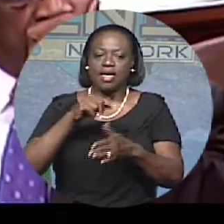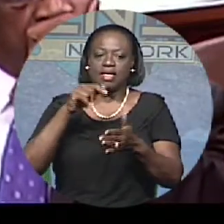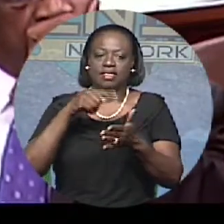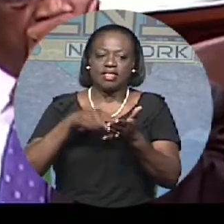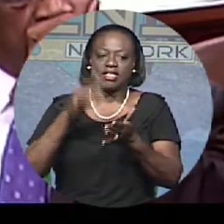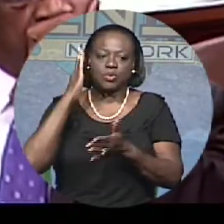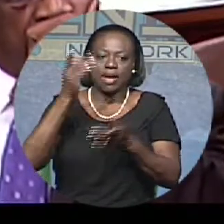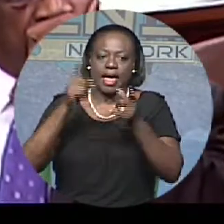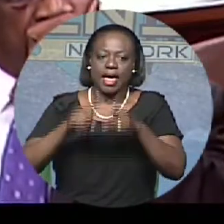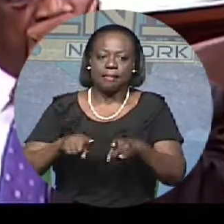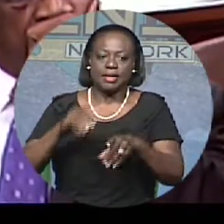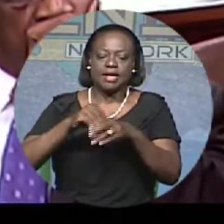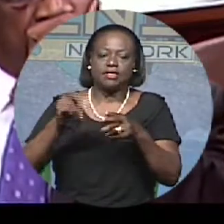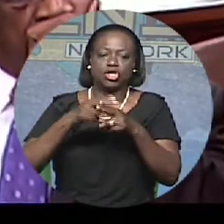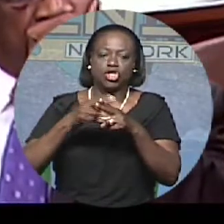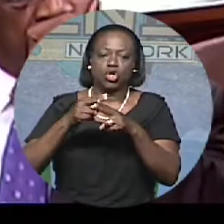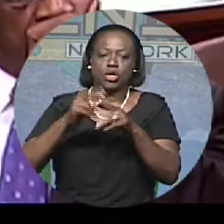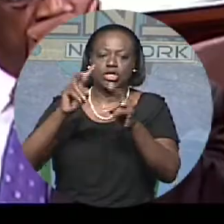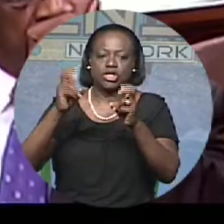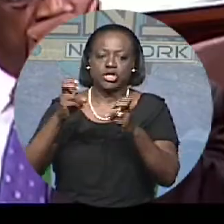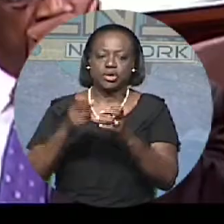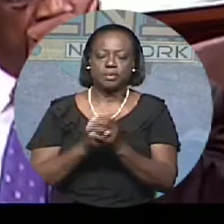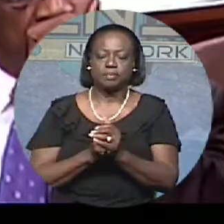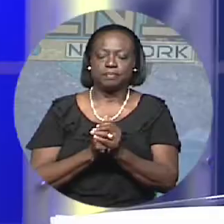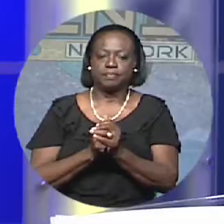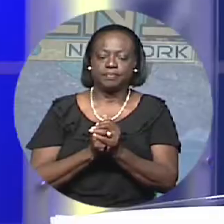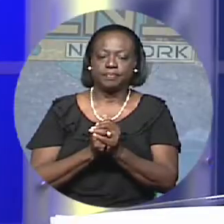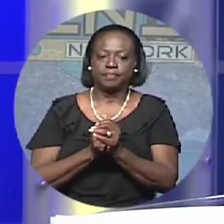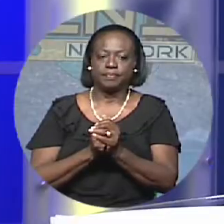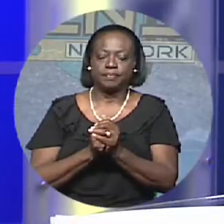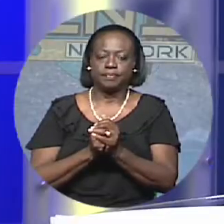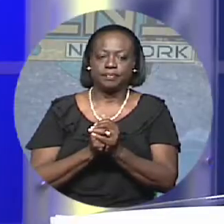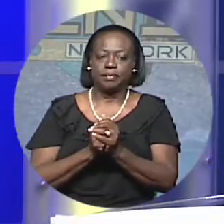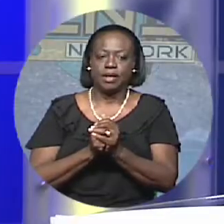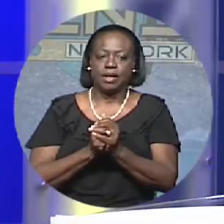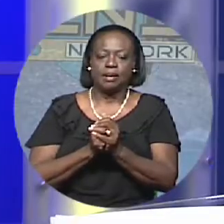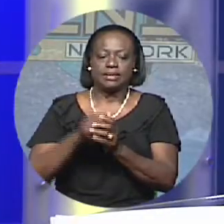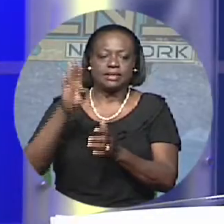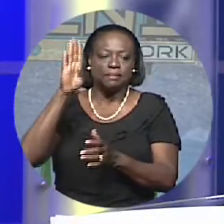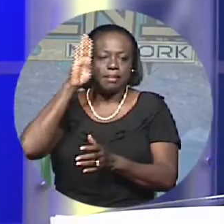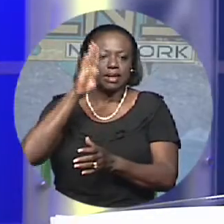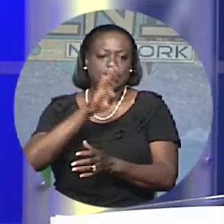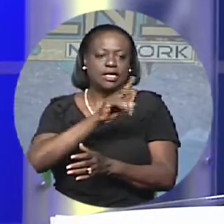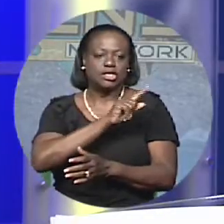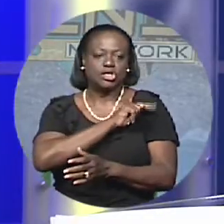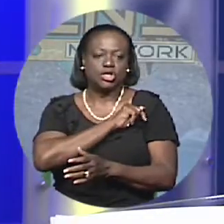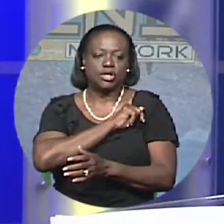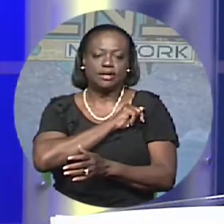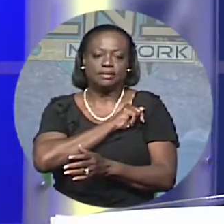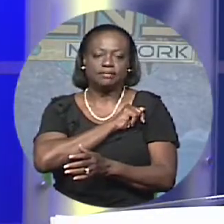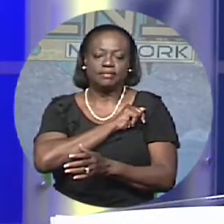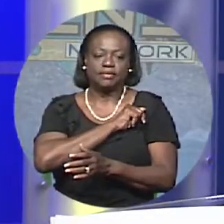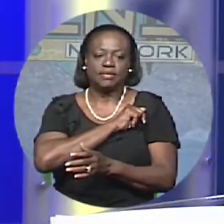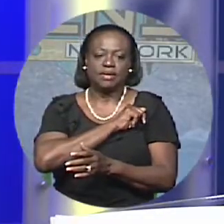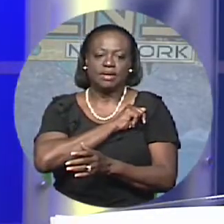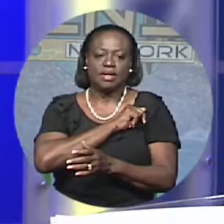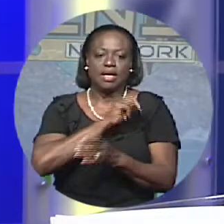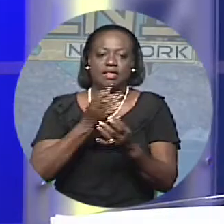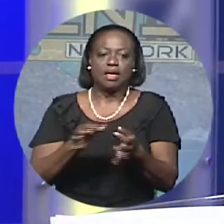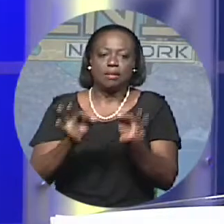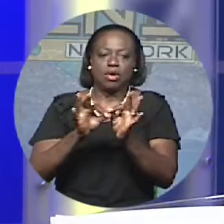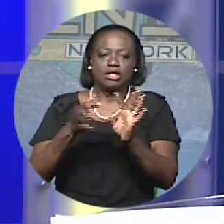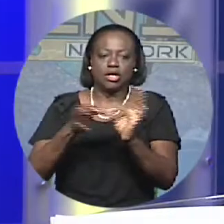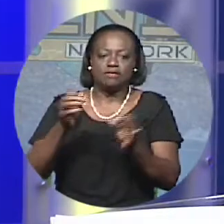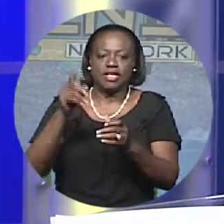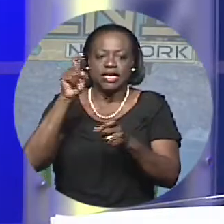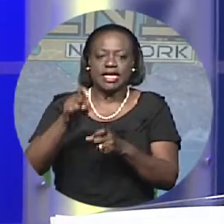happen in the short term or the medium term. Mrs. Butler Turner also highlighted infrastructural needs of her